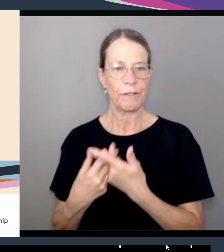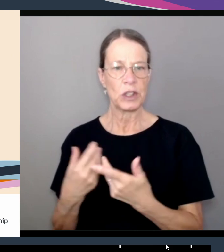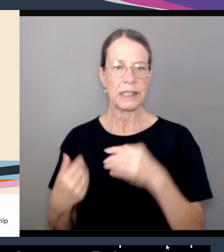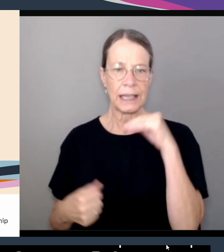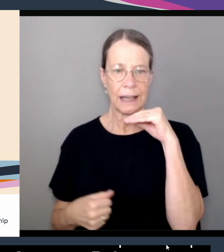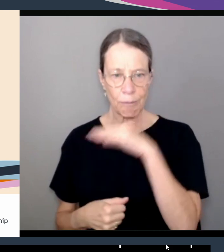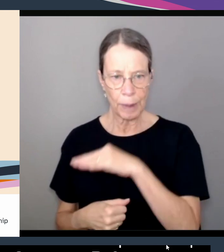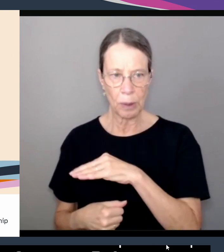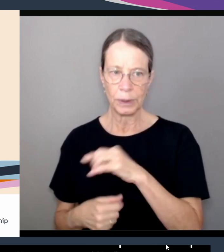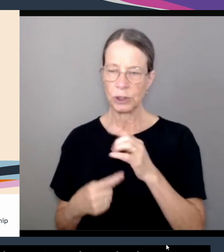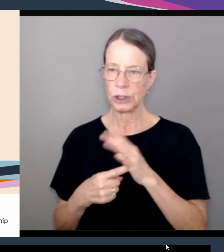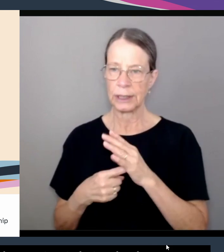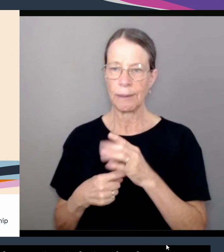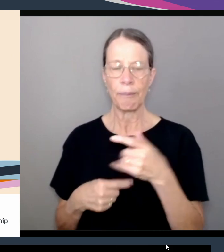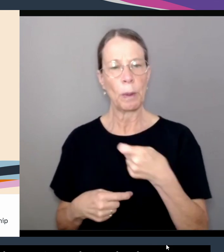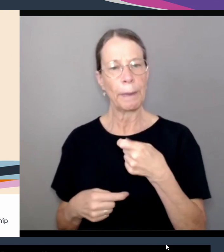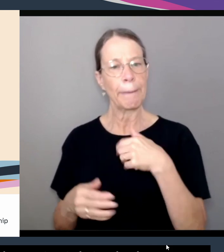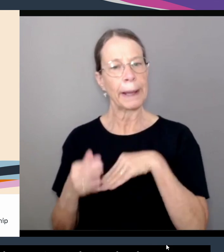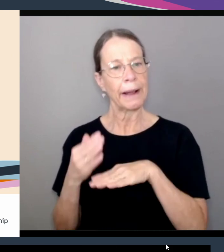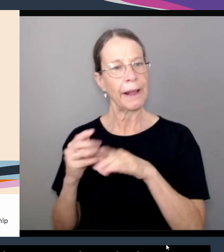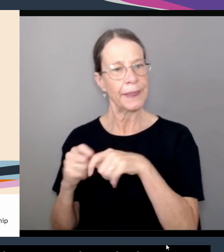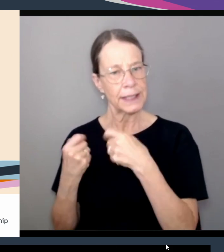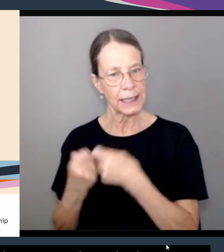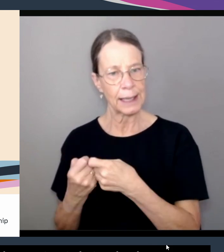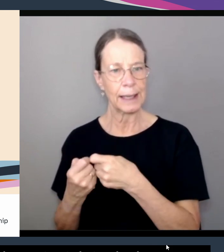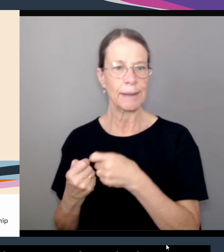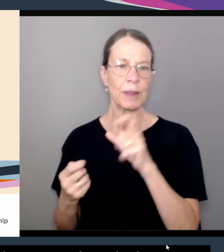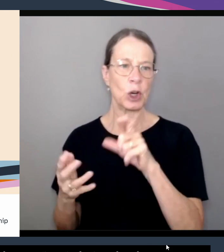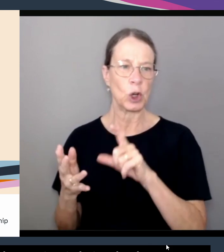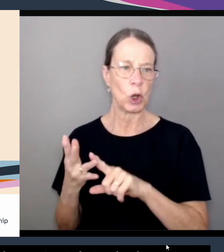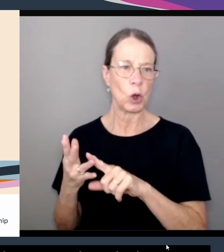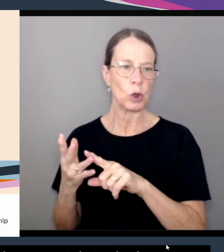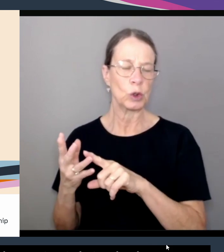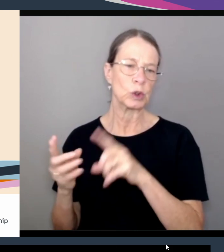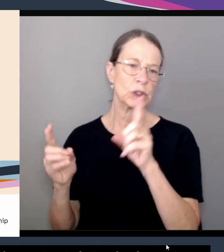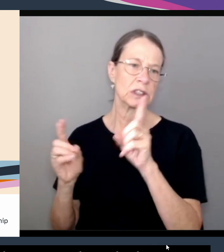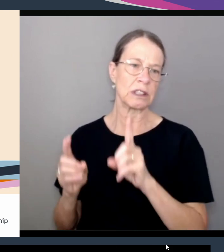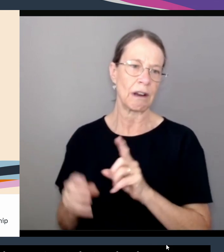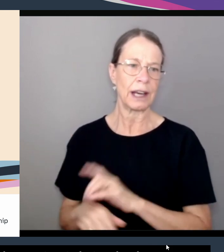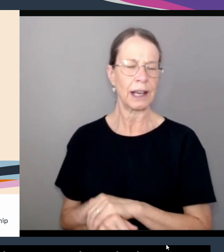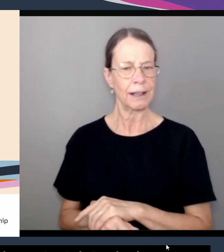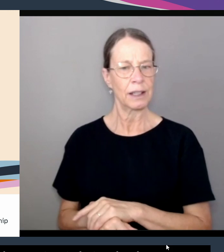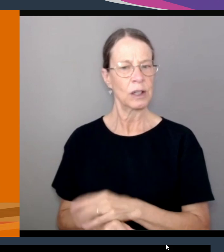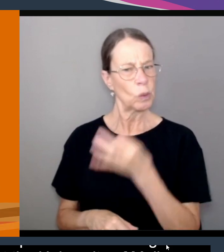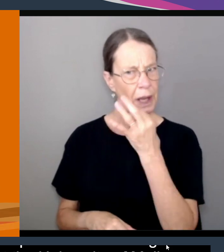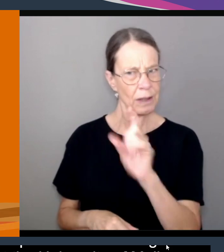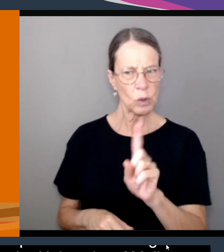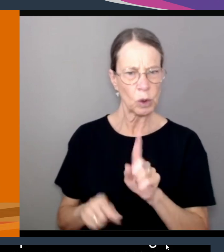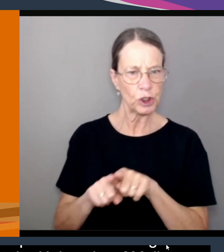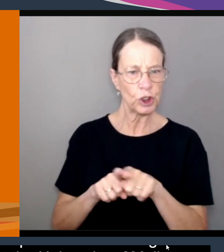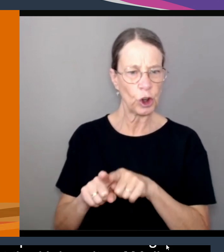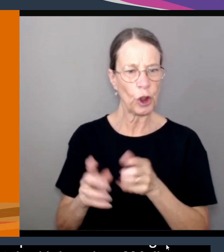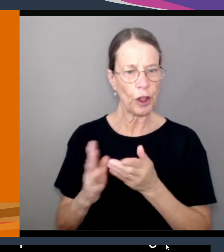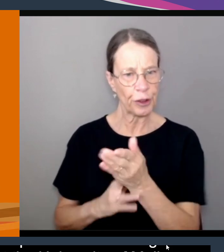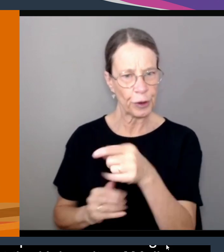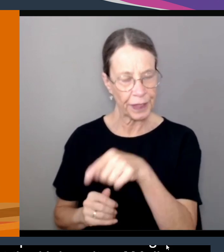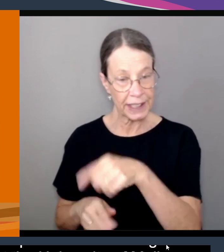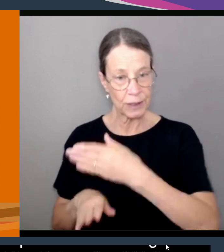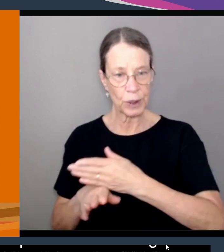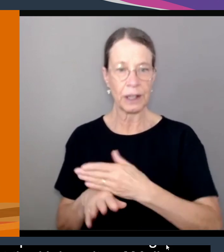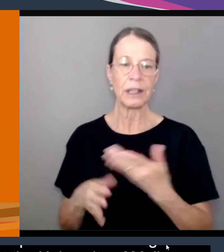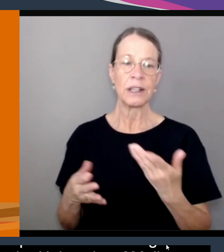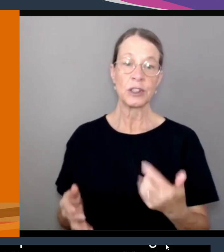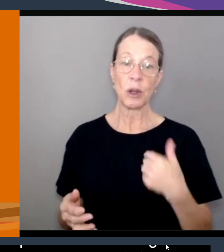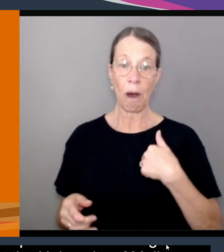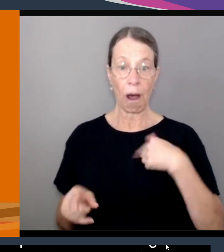of the team co-designing the research proposal. We asked Steph, what have you learned through this work? So through this work, I've